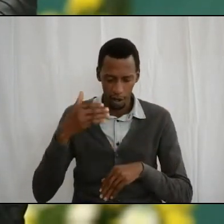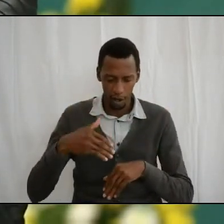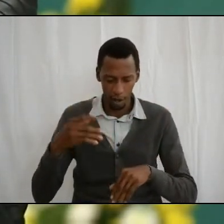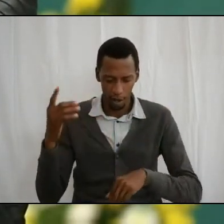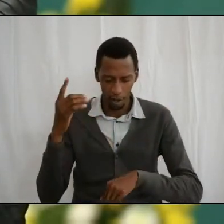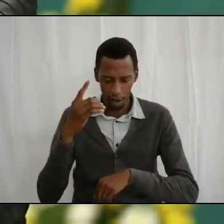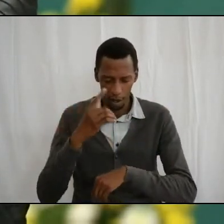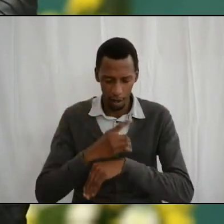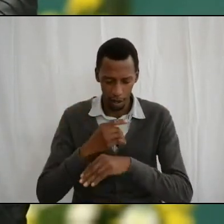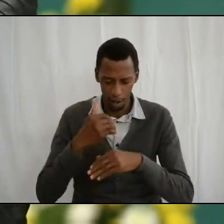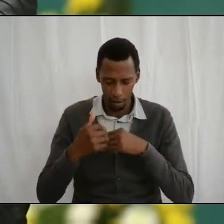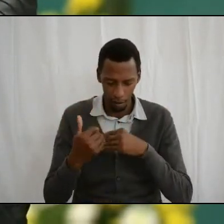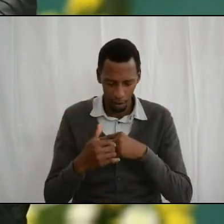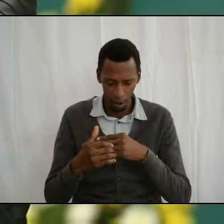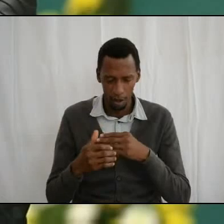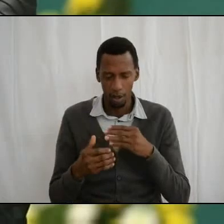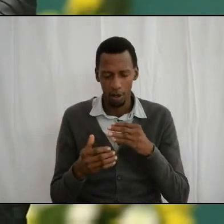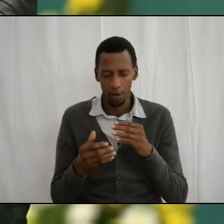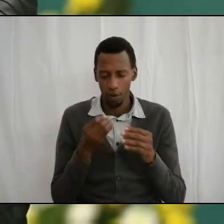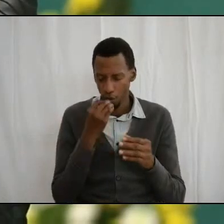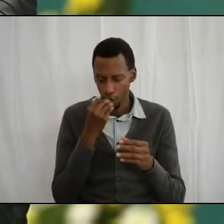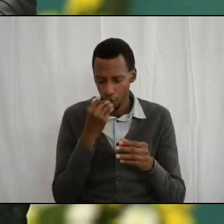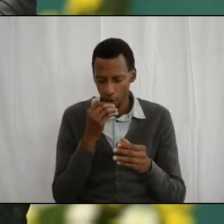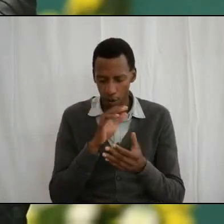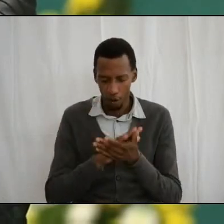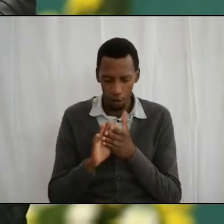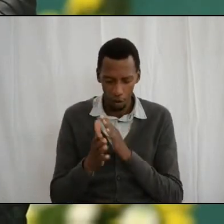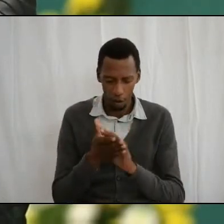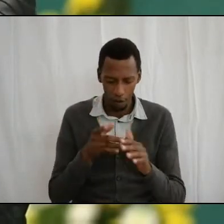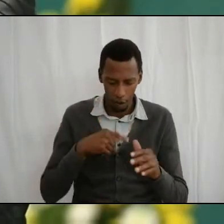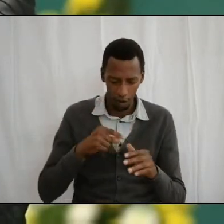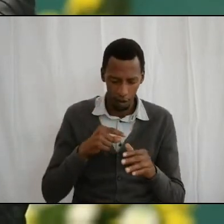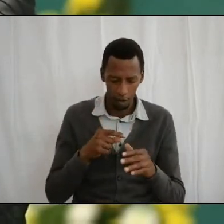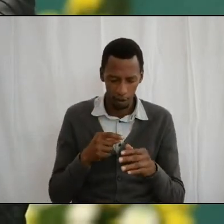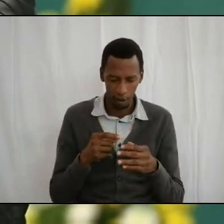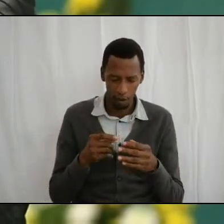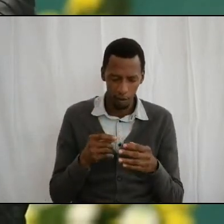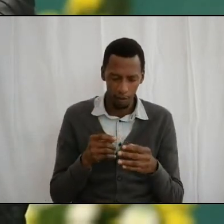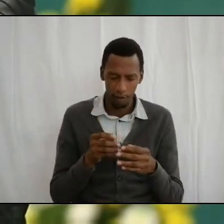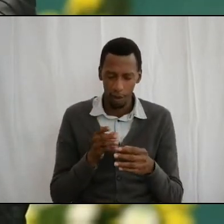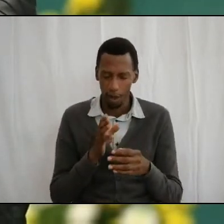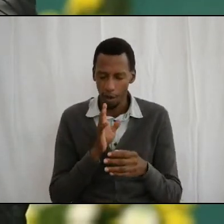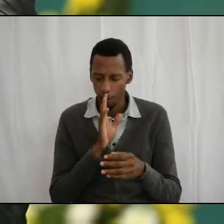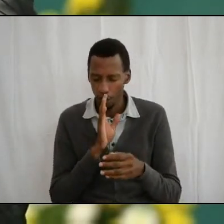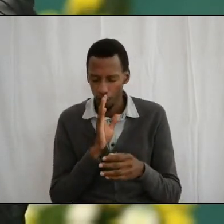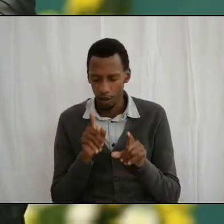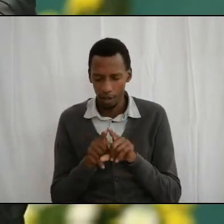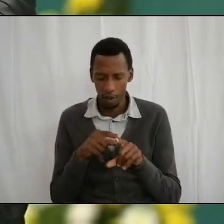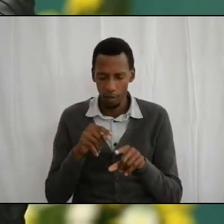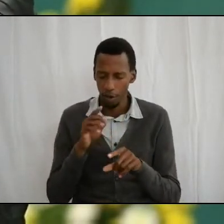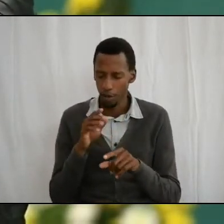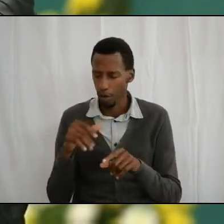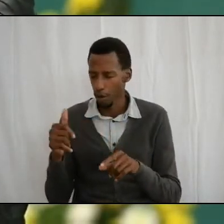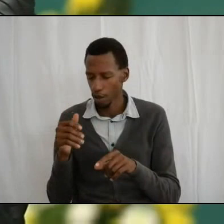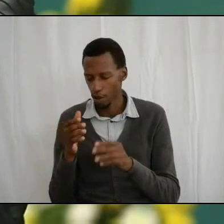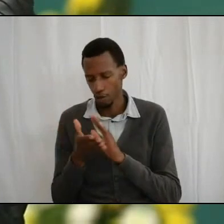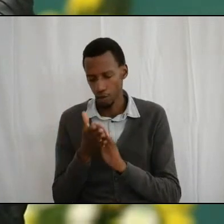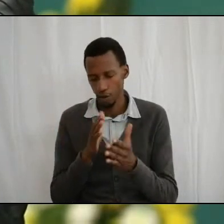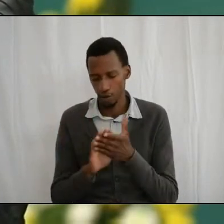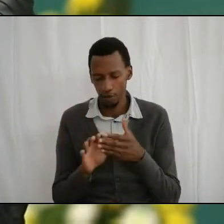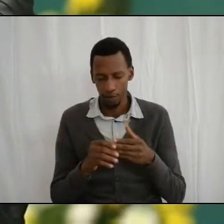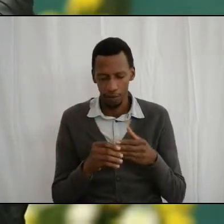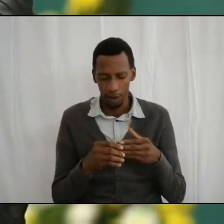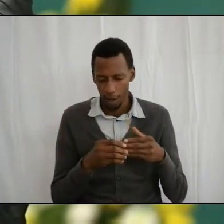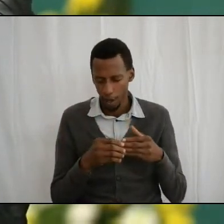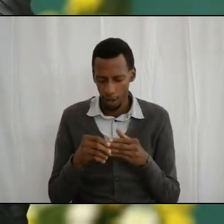bread, and forgive us our debts as we forgive our debtors. And lead us not